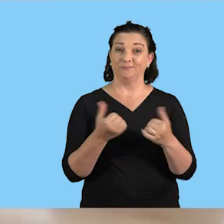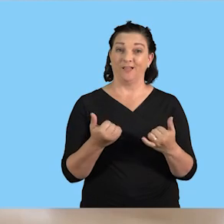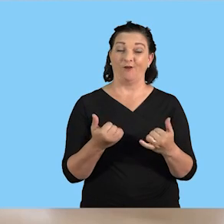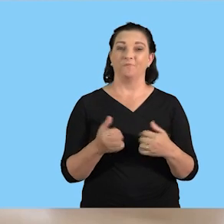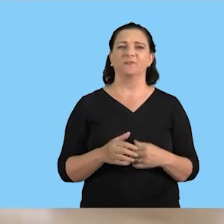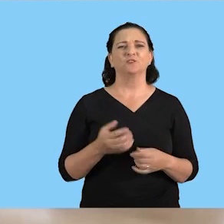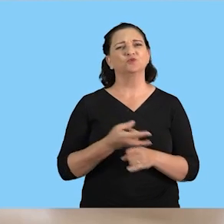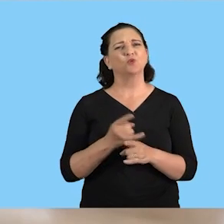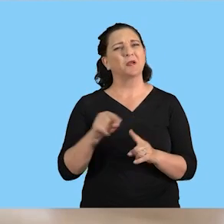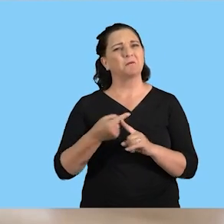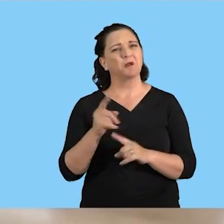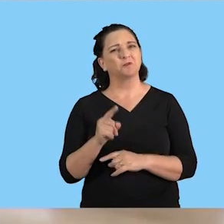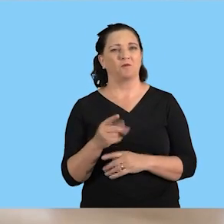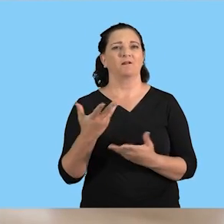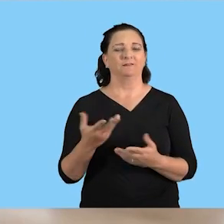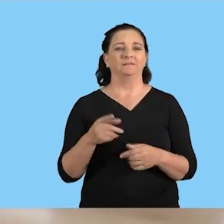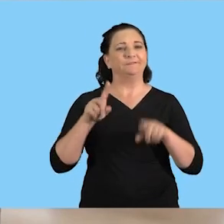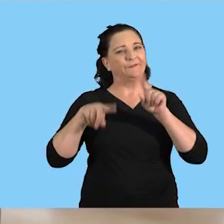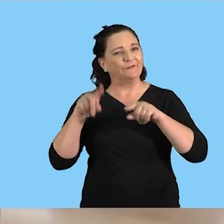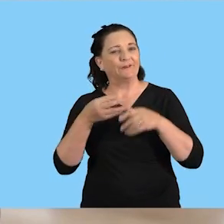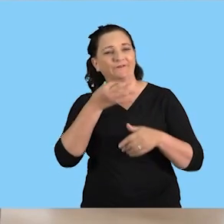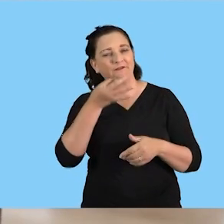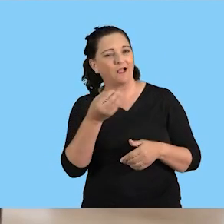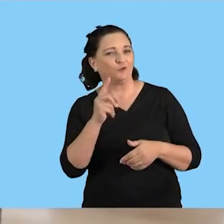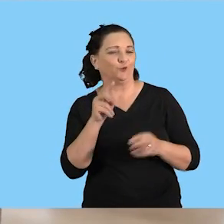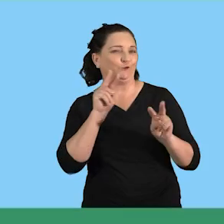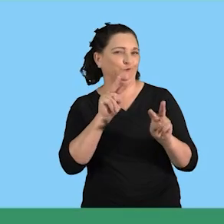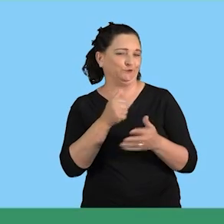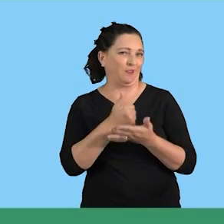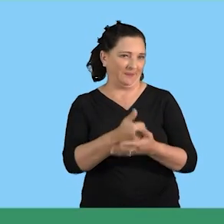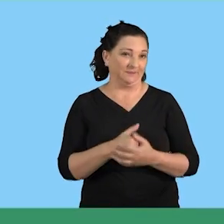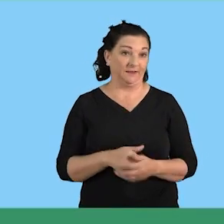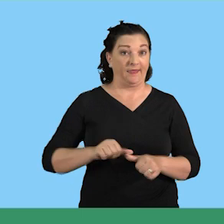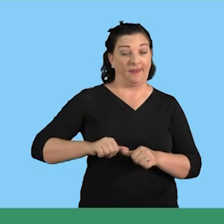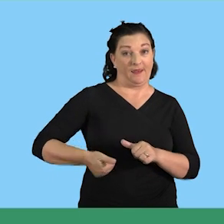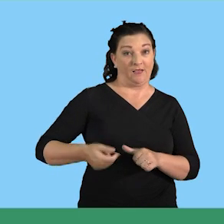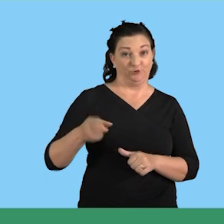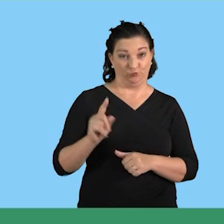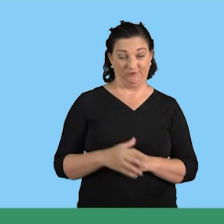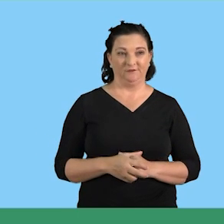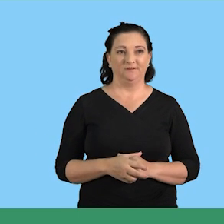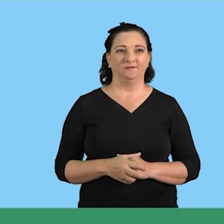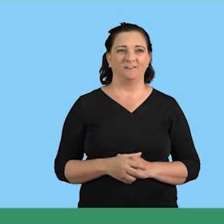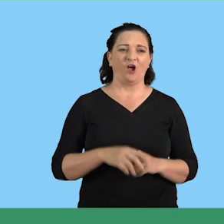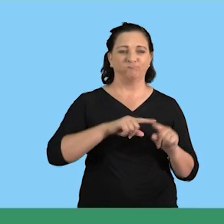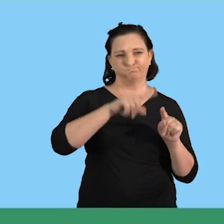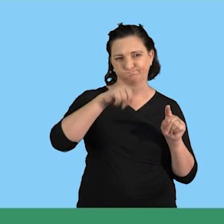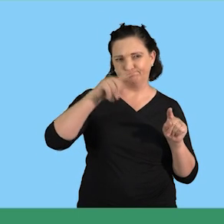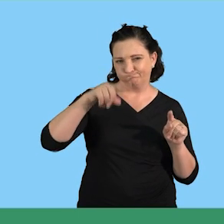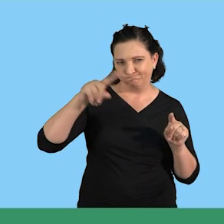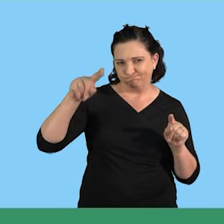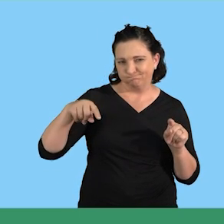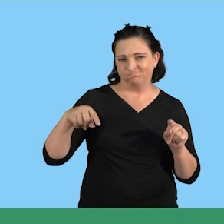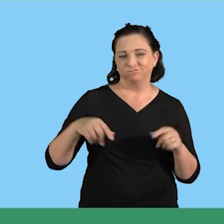where we left off. We're still talking about the types of visual aids. So our next visual aid is we're talking graphs